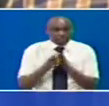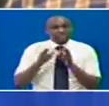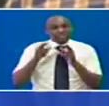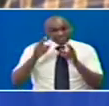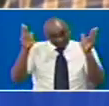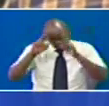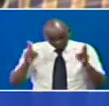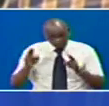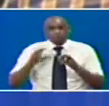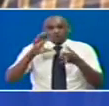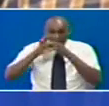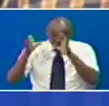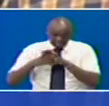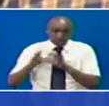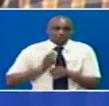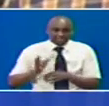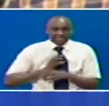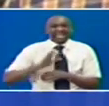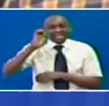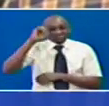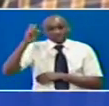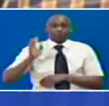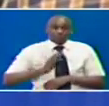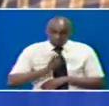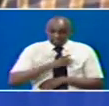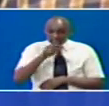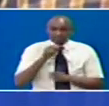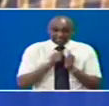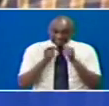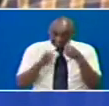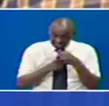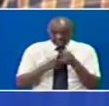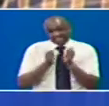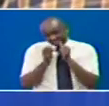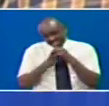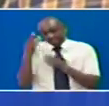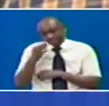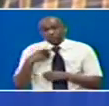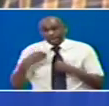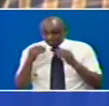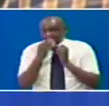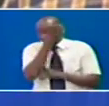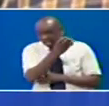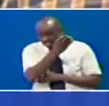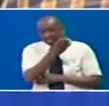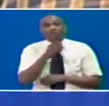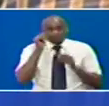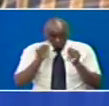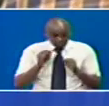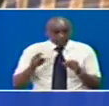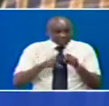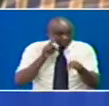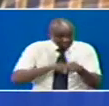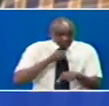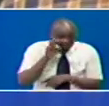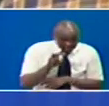Olympic Committee Executive Board. They'll be having a meeting on 16th and 17th of March. At the same time, we'll also look under